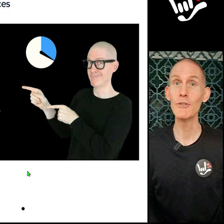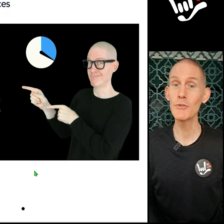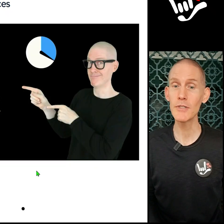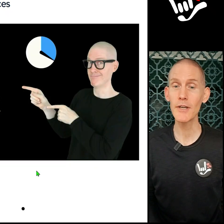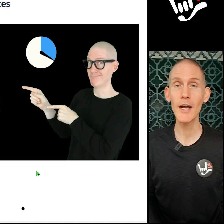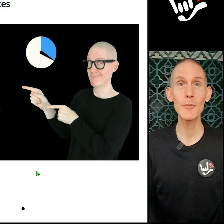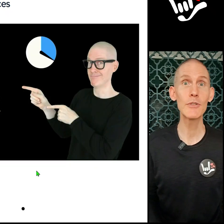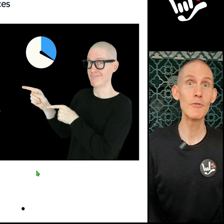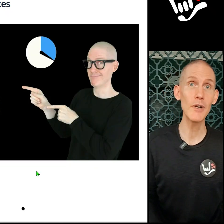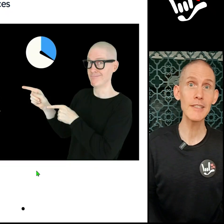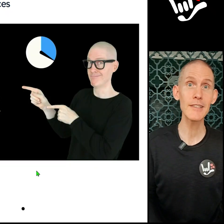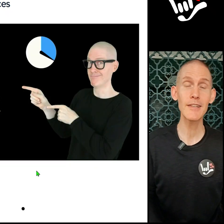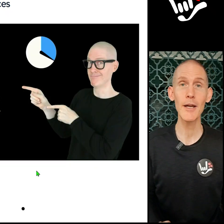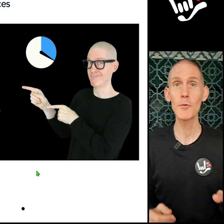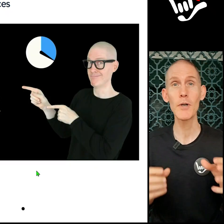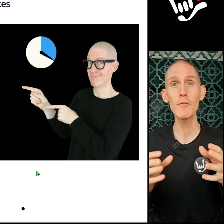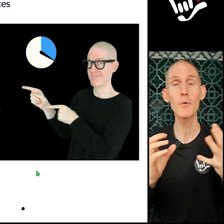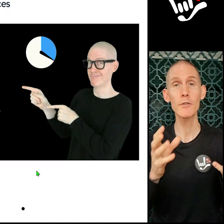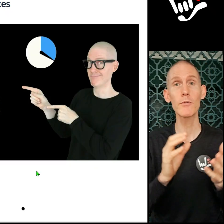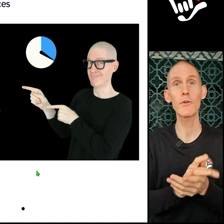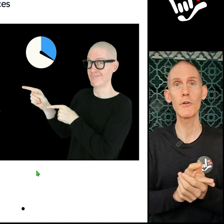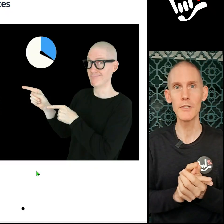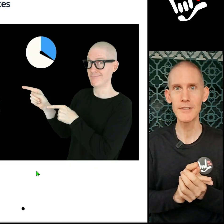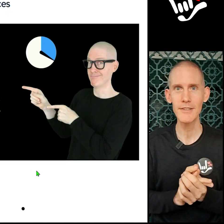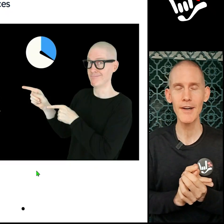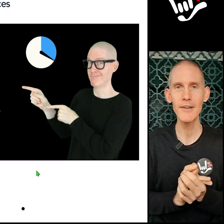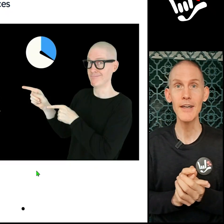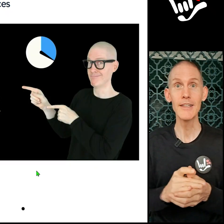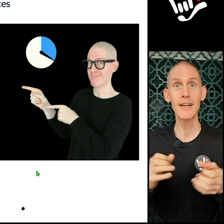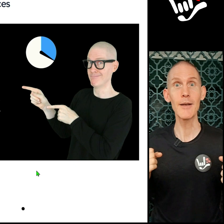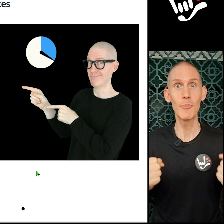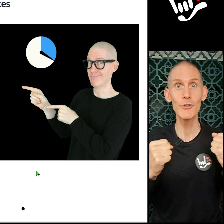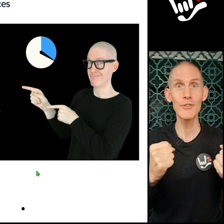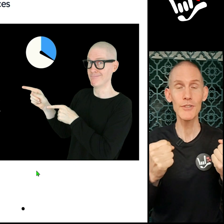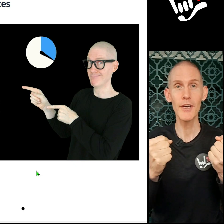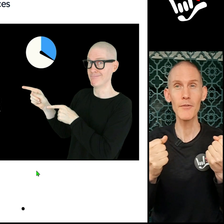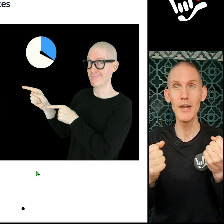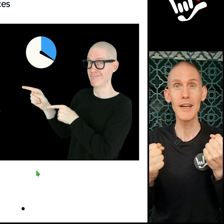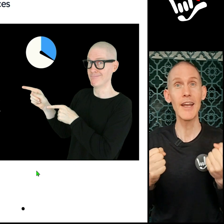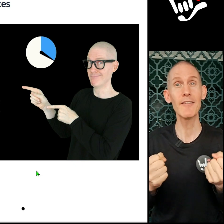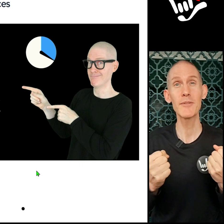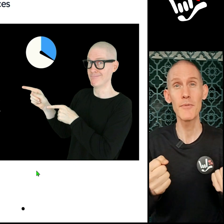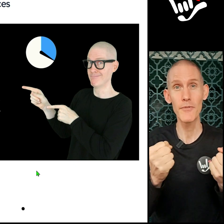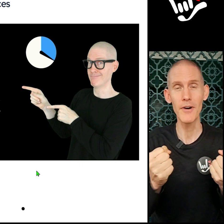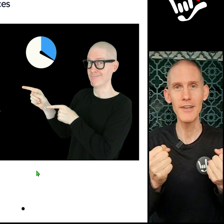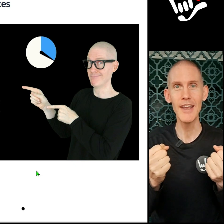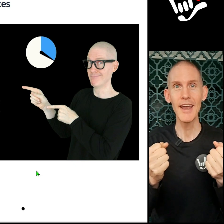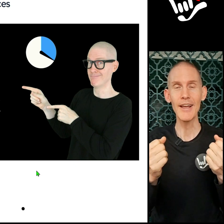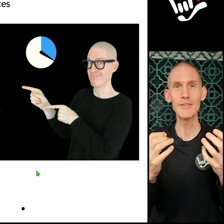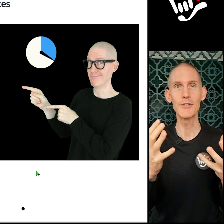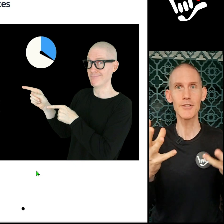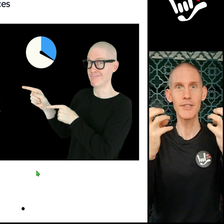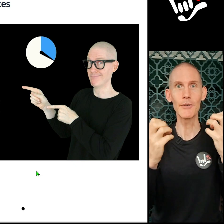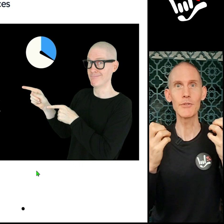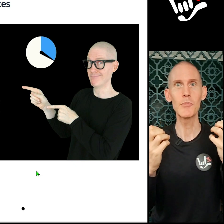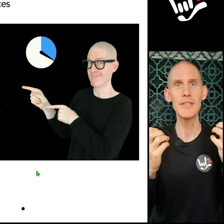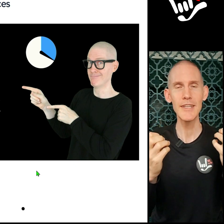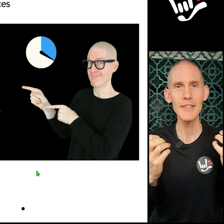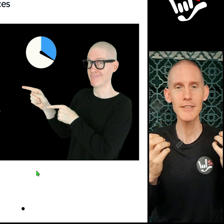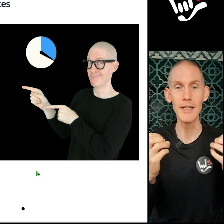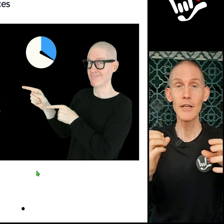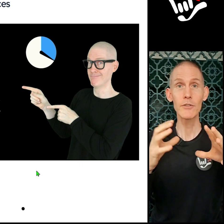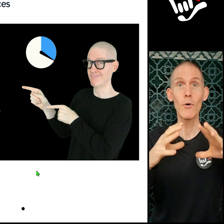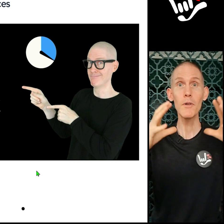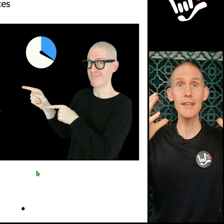or you can use the timer, you can race the timer, whatever works with your learning style to kind of push yourself, kind of have some fun as your skills are